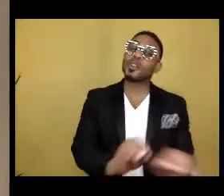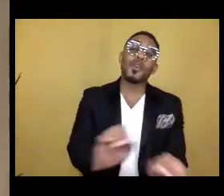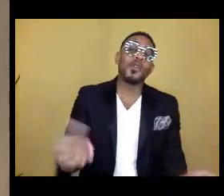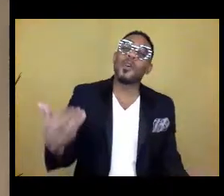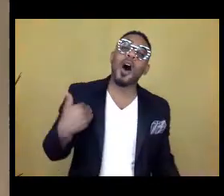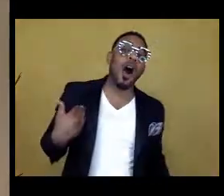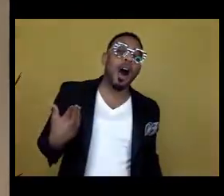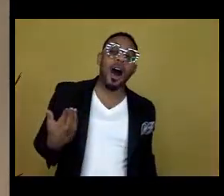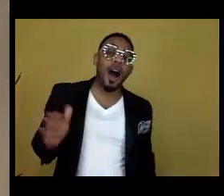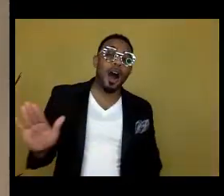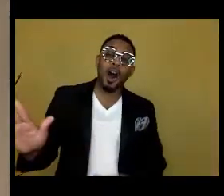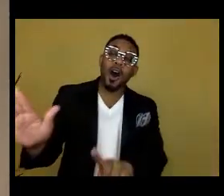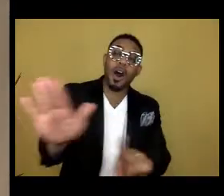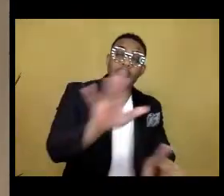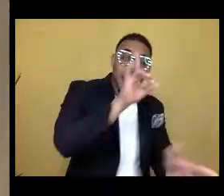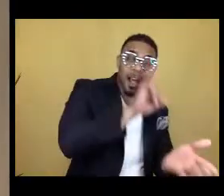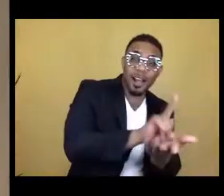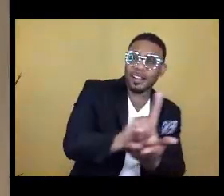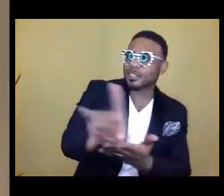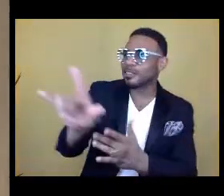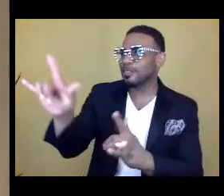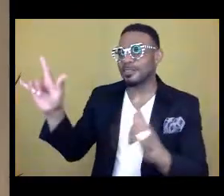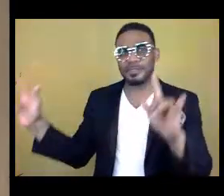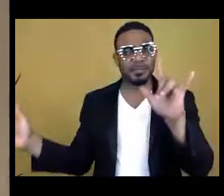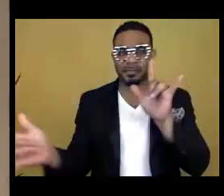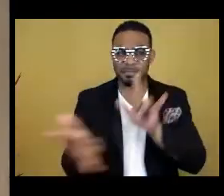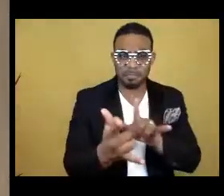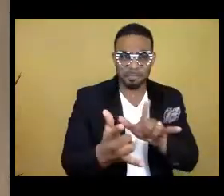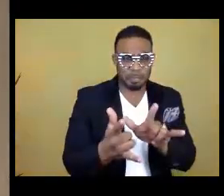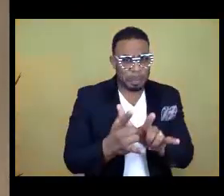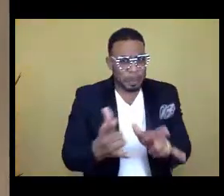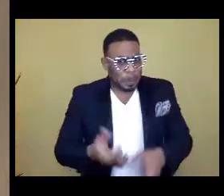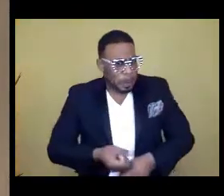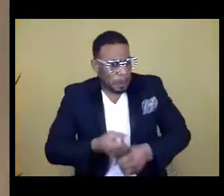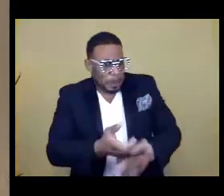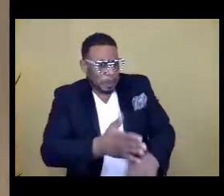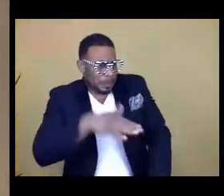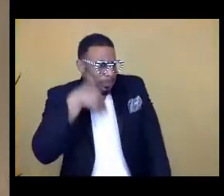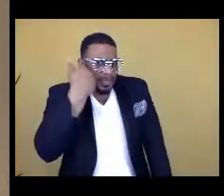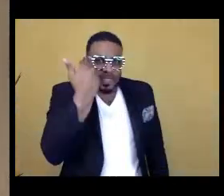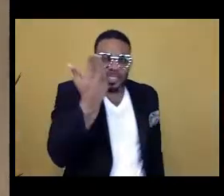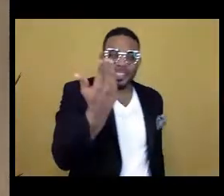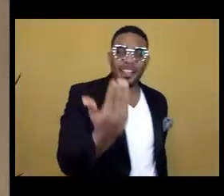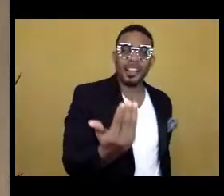no fault in loving, no call to shame.